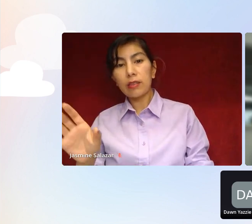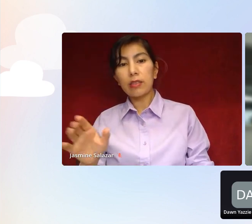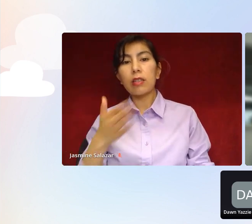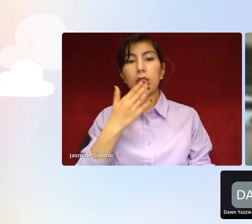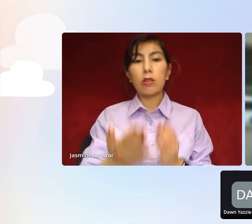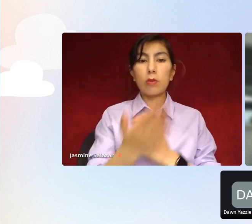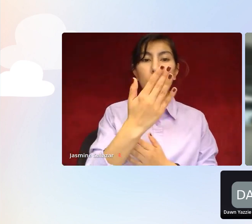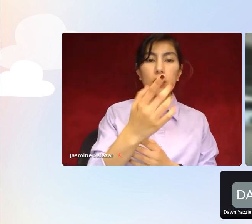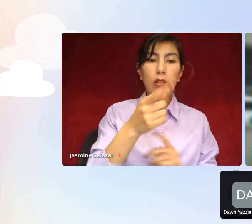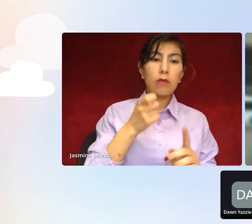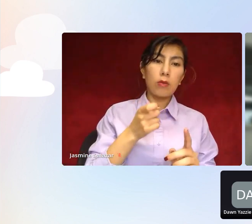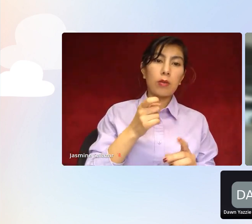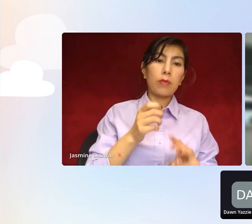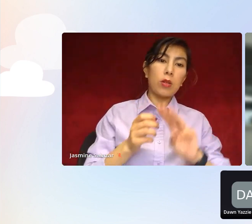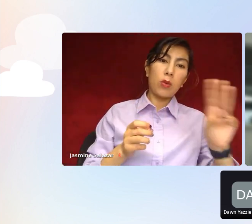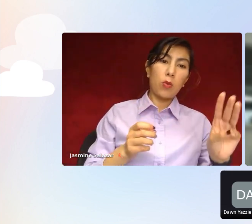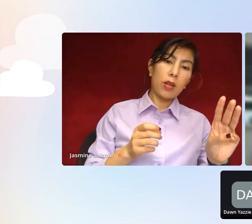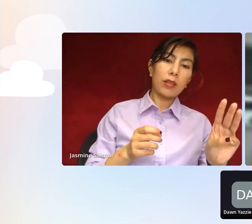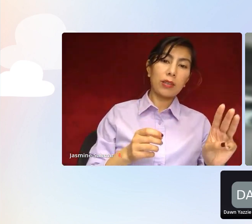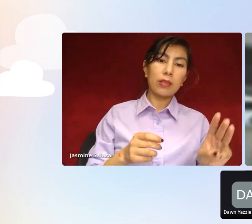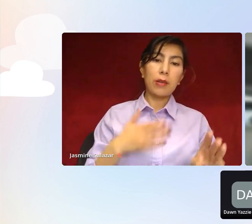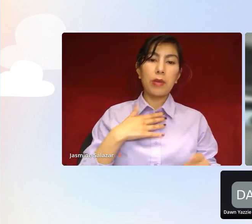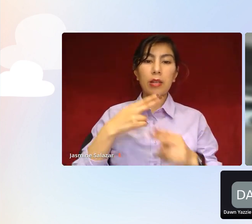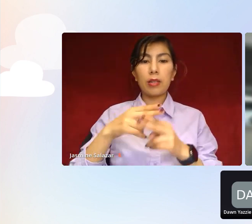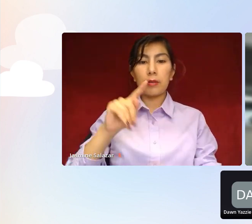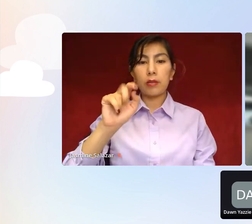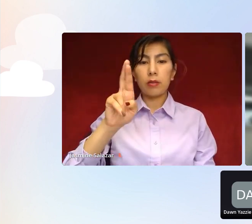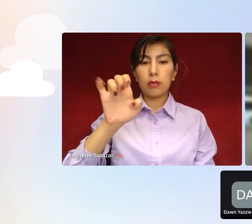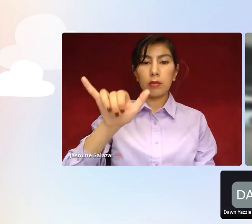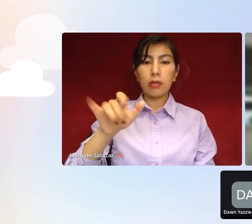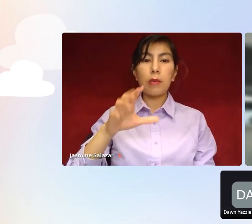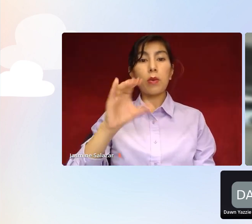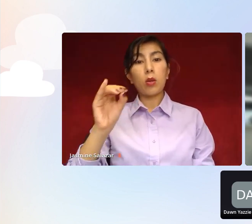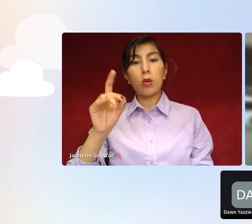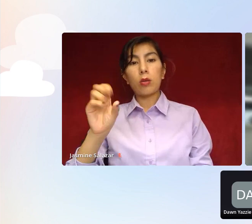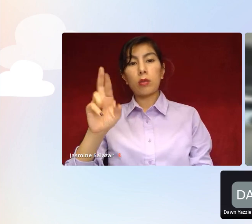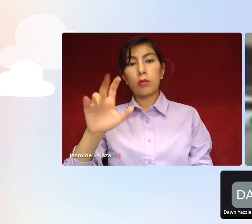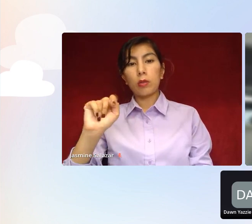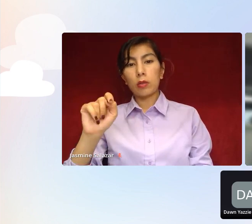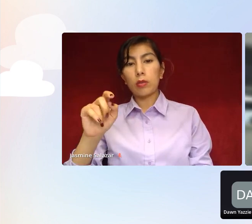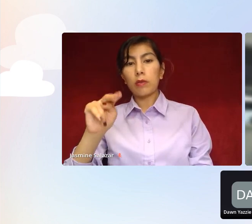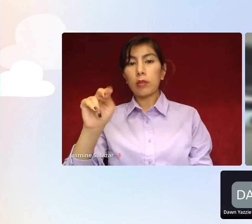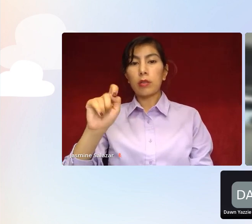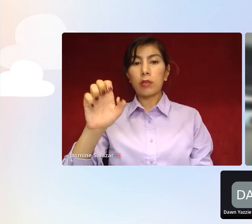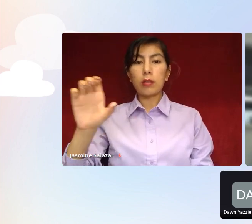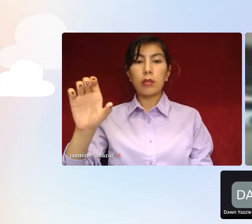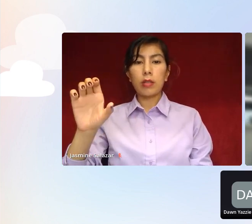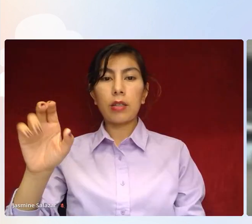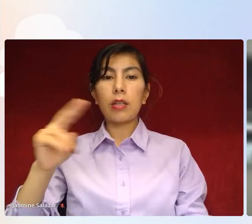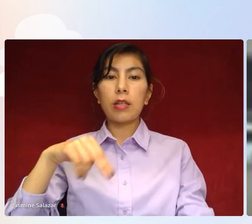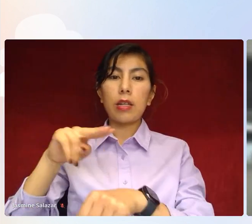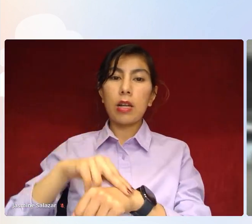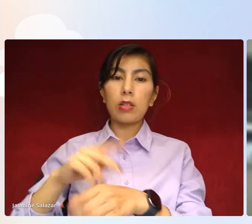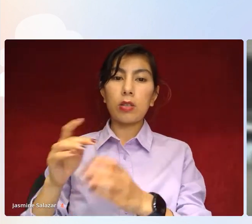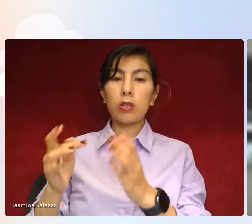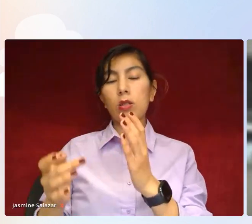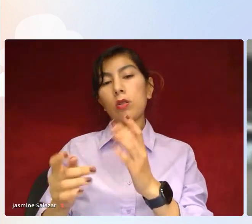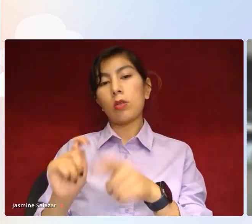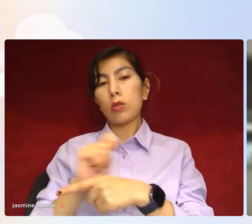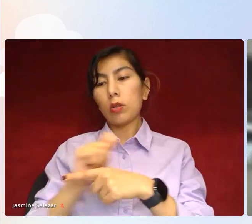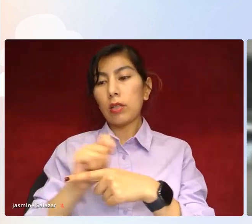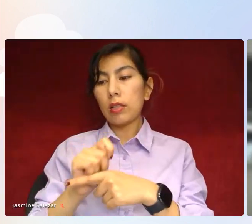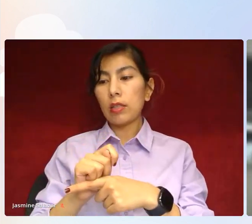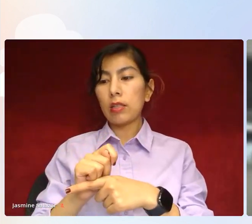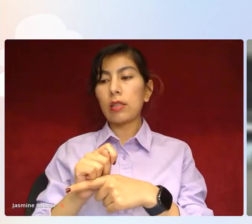the West. My name is Tracy Levins. I am the co-director of NTTAC. That's the National Training and Technical Assistance Center